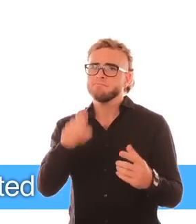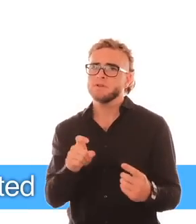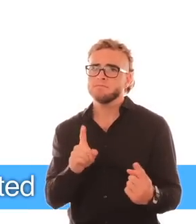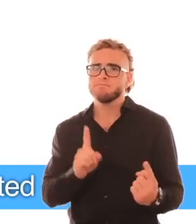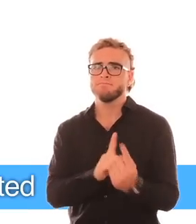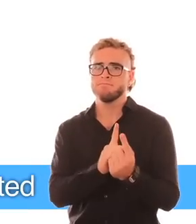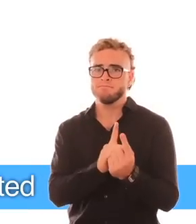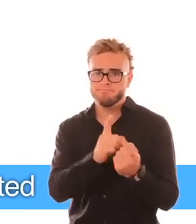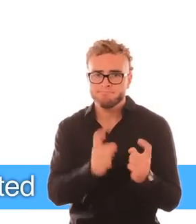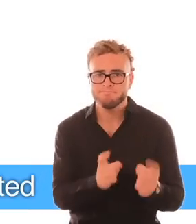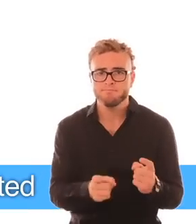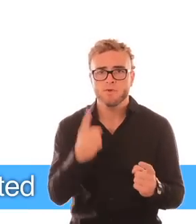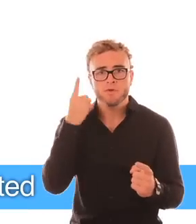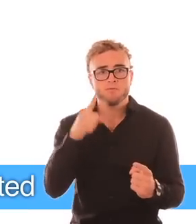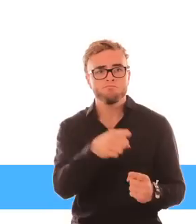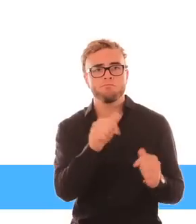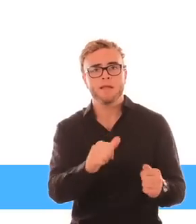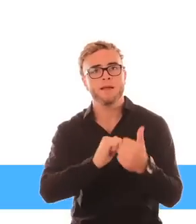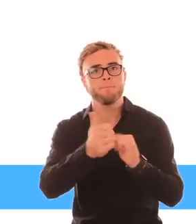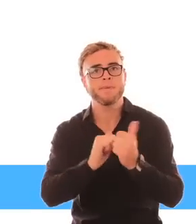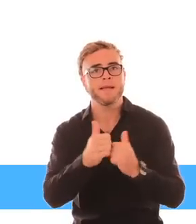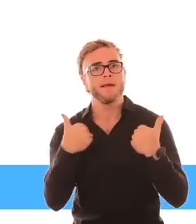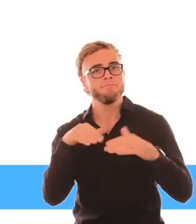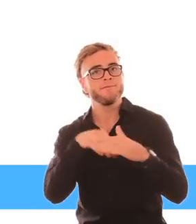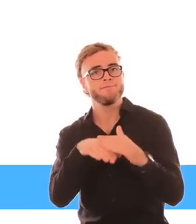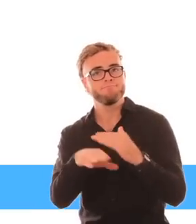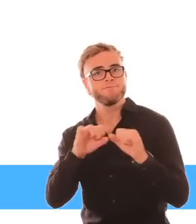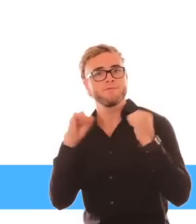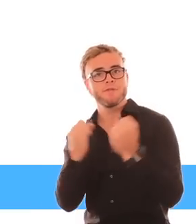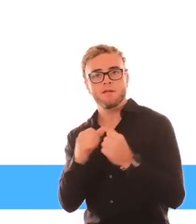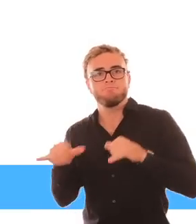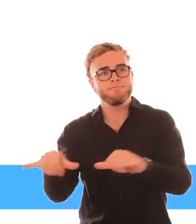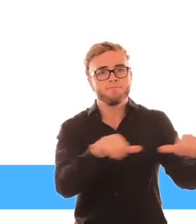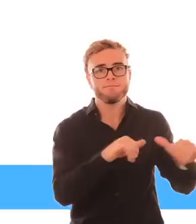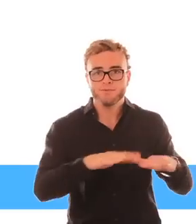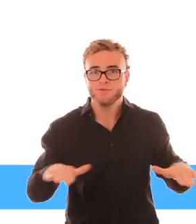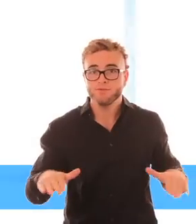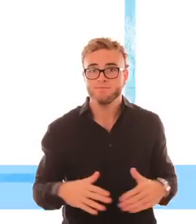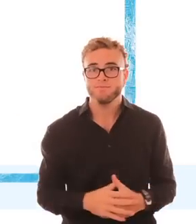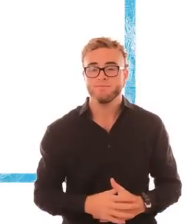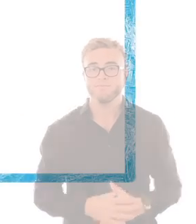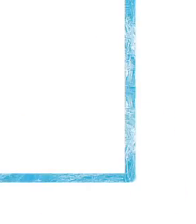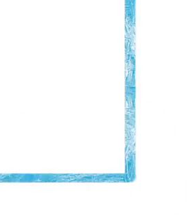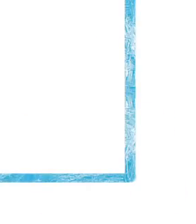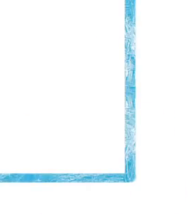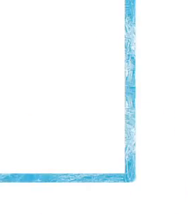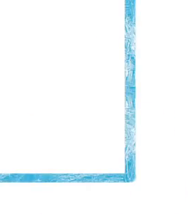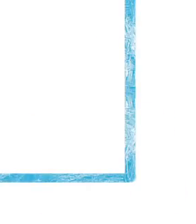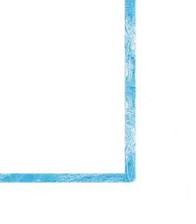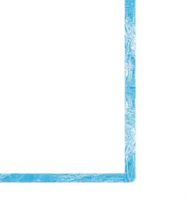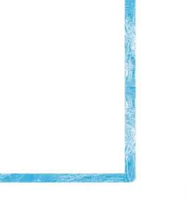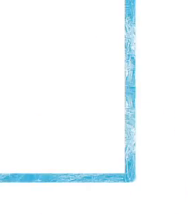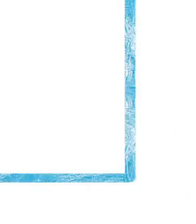needs have to be accommodated so they can in fact compete or have access to society as their peers. A perspective